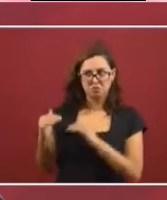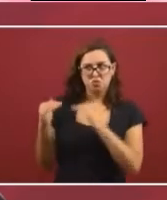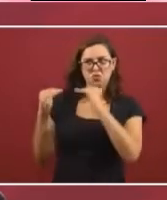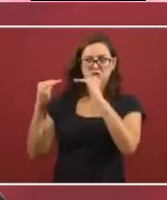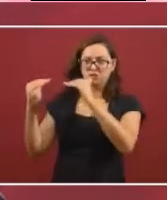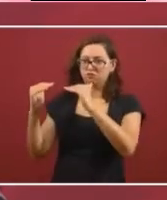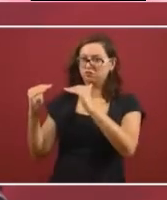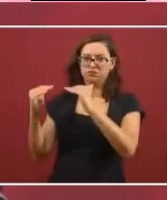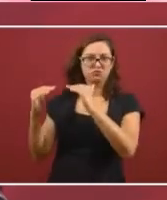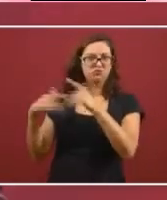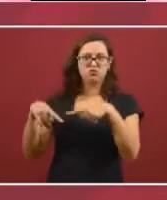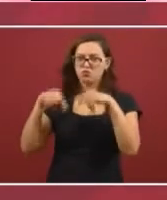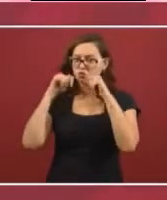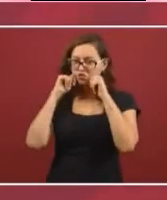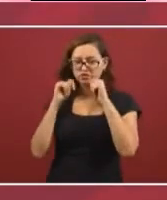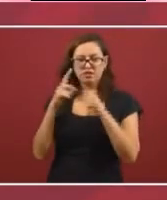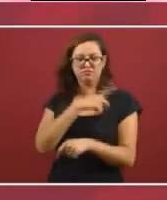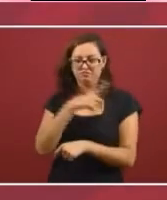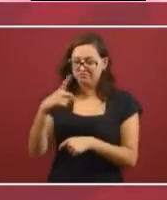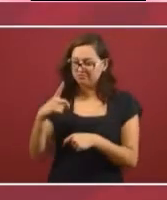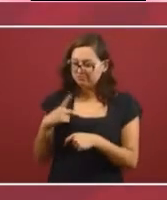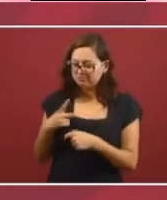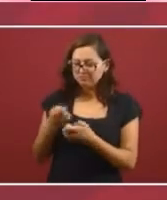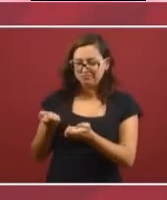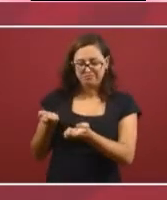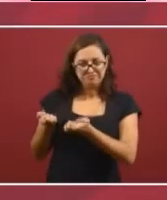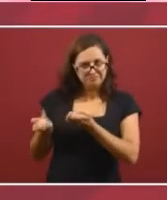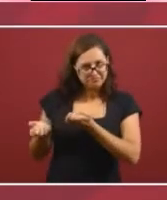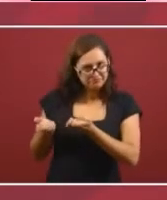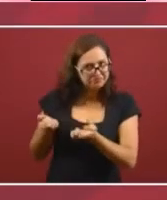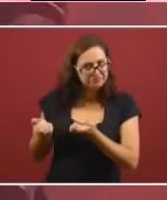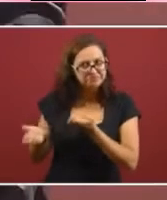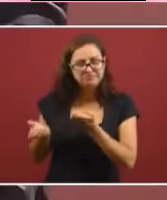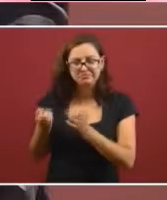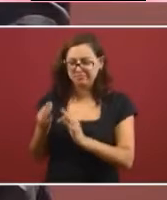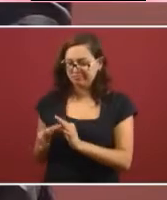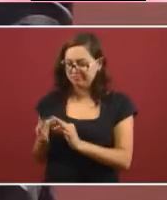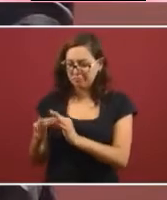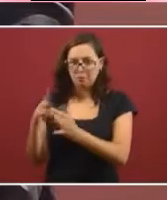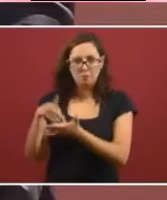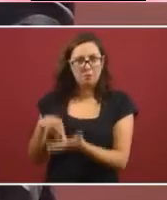mantener peso. They have to maintain their weight. Tienen que